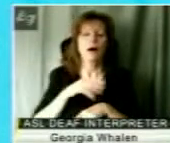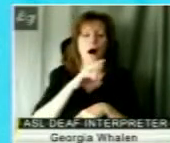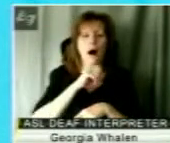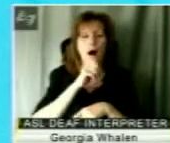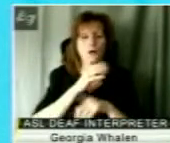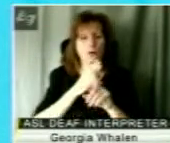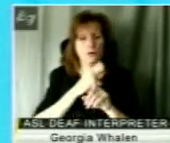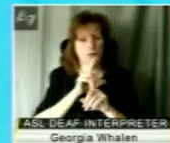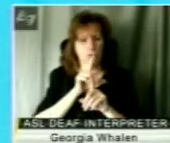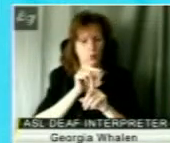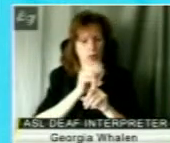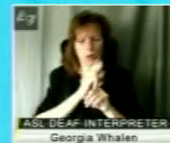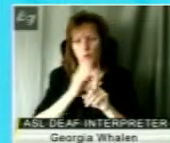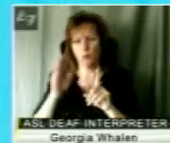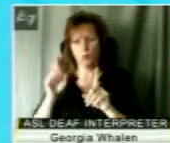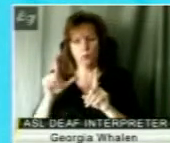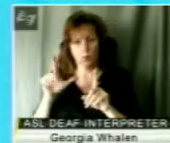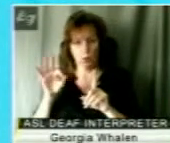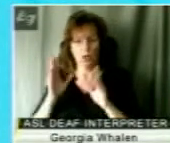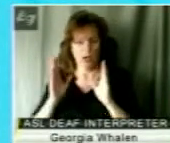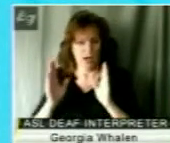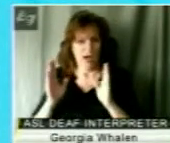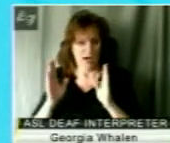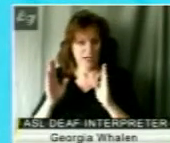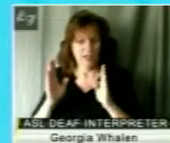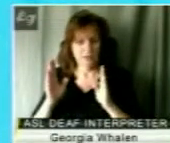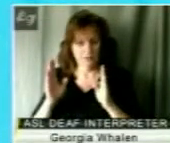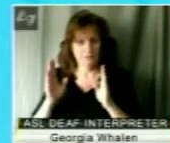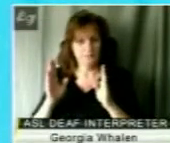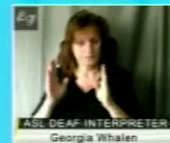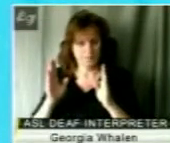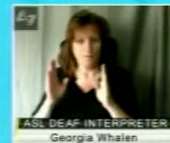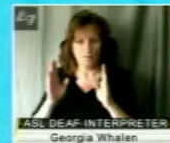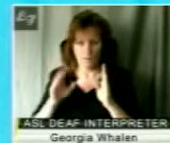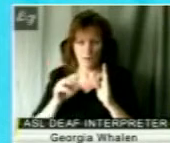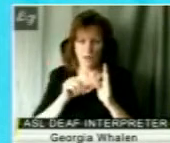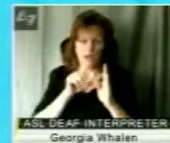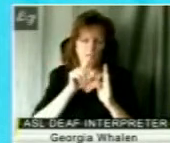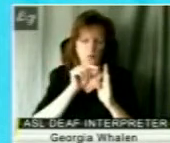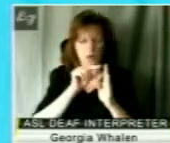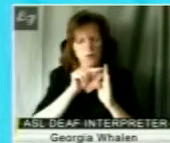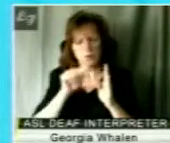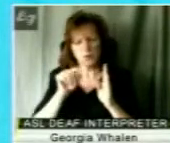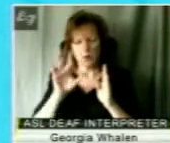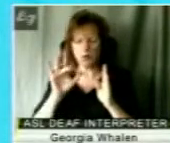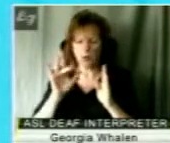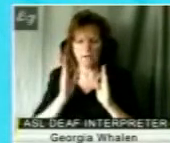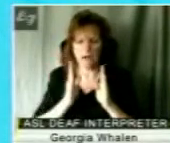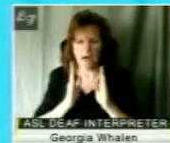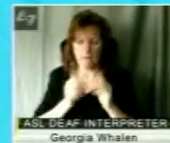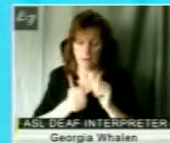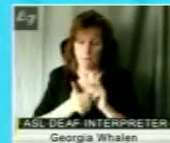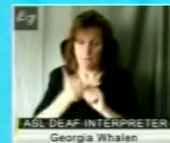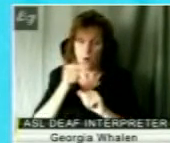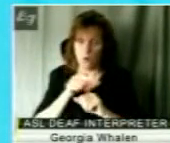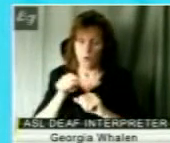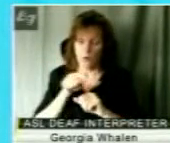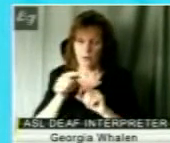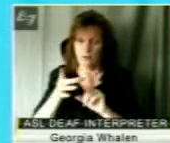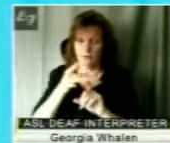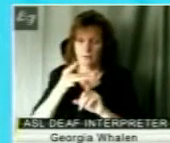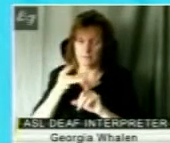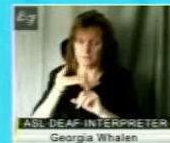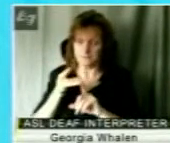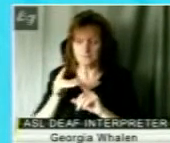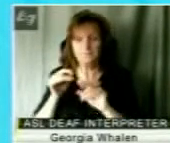And really even in the first half of that group. And so it shows that they seem to